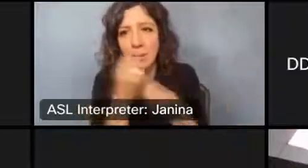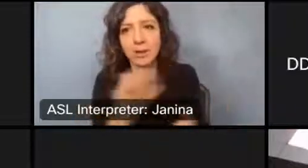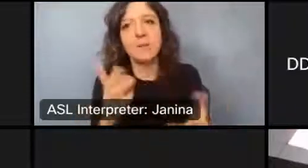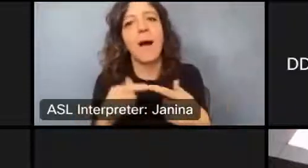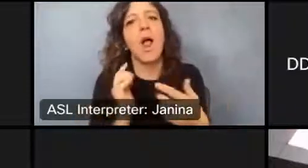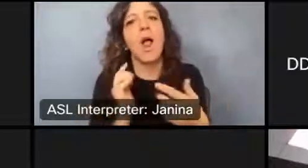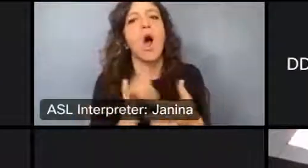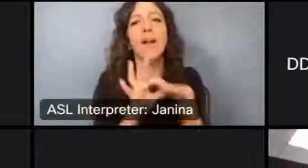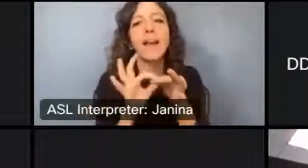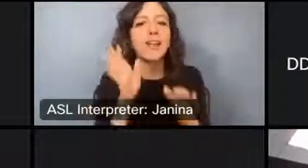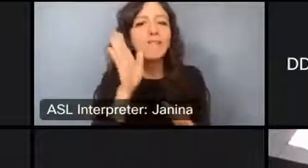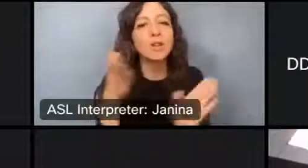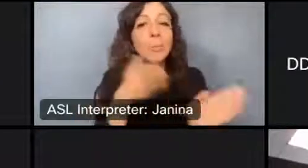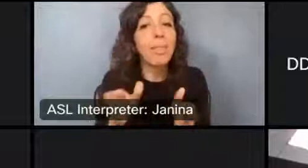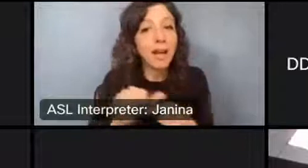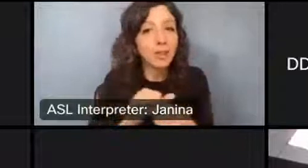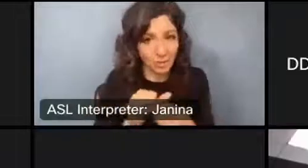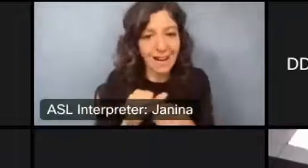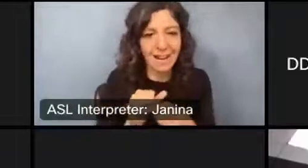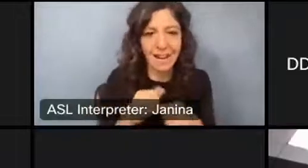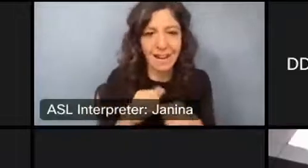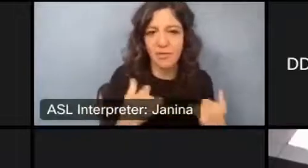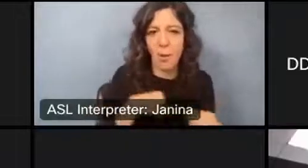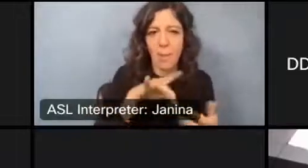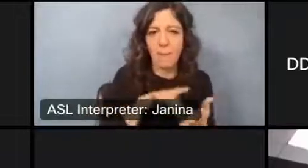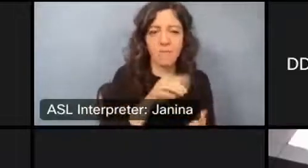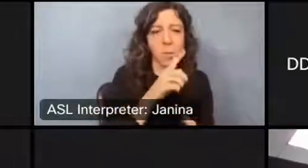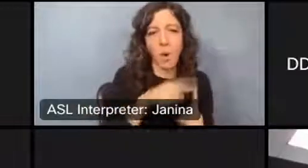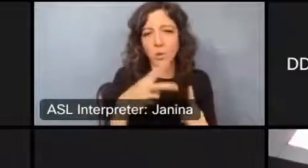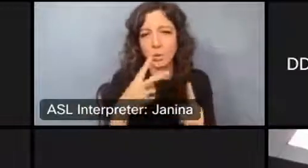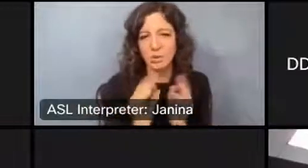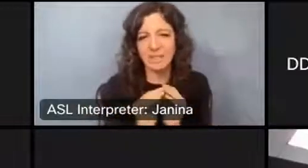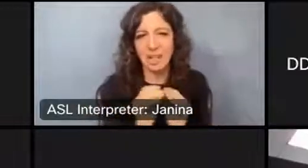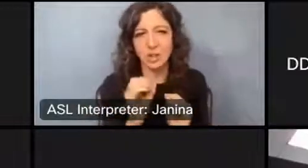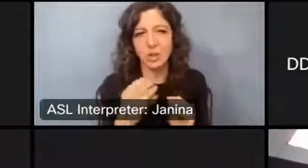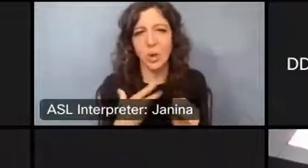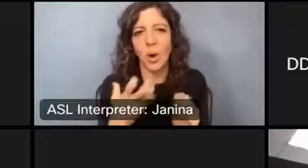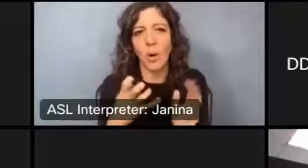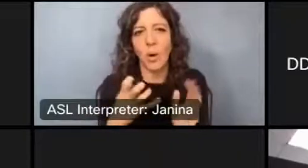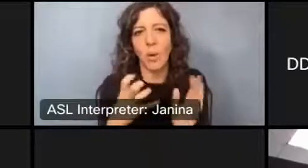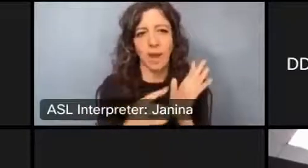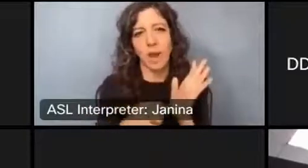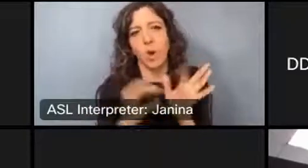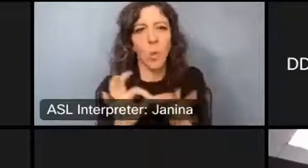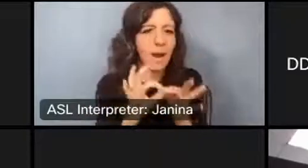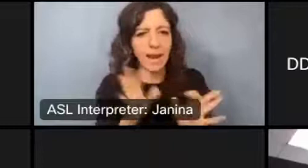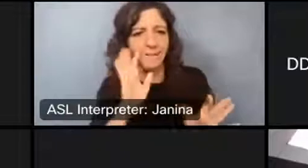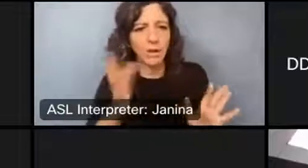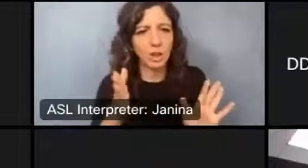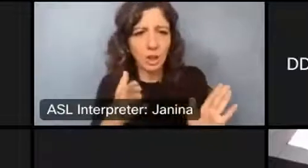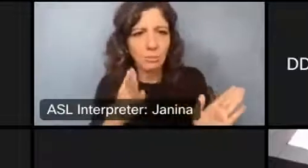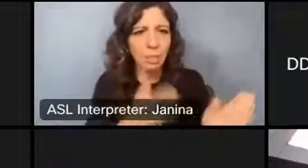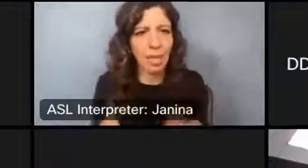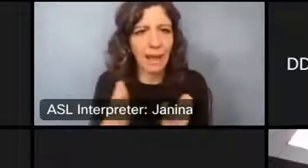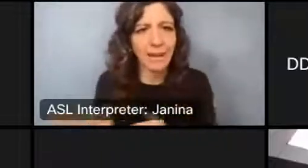training that we did. We're in the middle of 1 to 2 sessions here, so I'm just going to put coordinated future planning. And of course, if there's